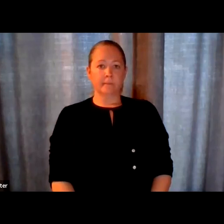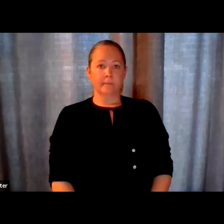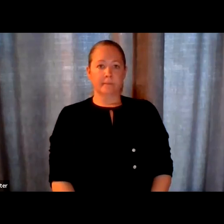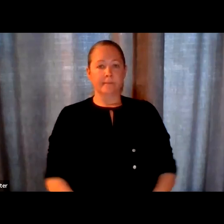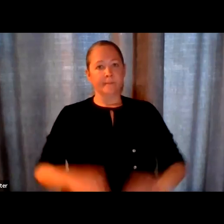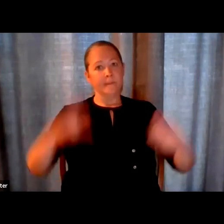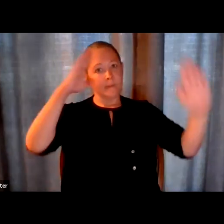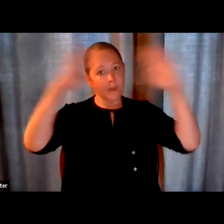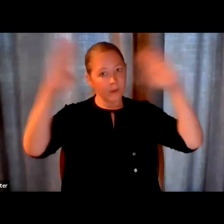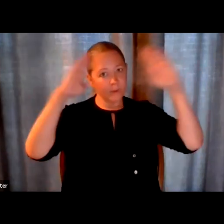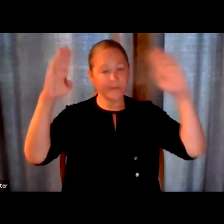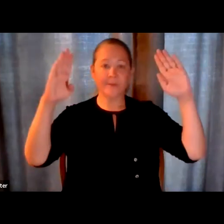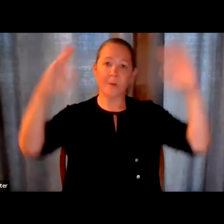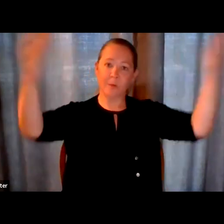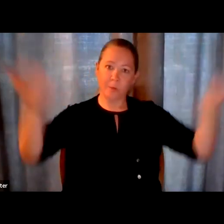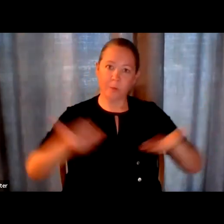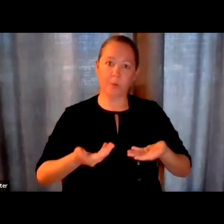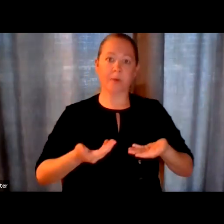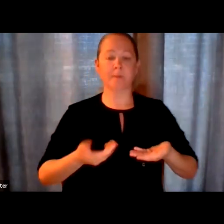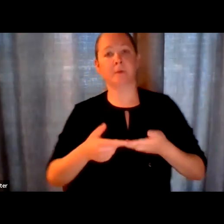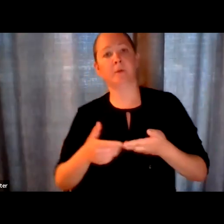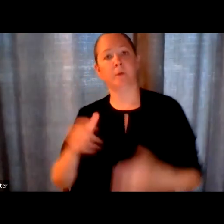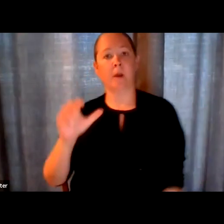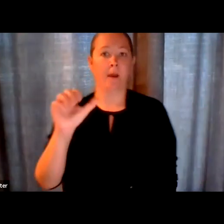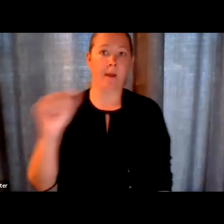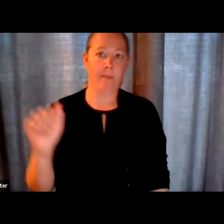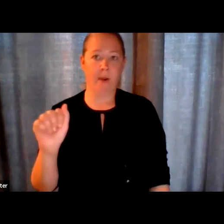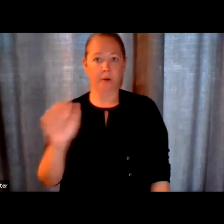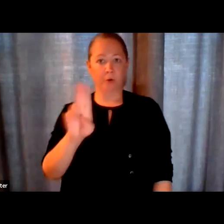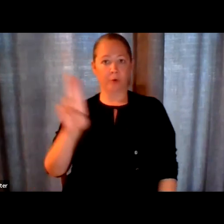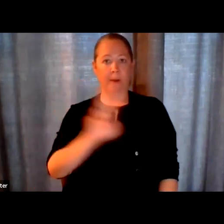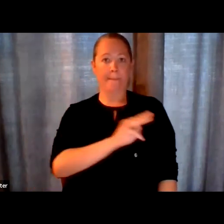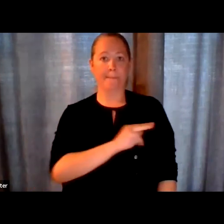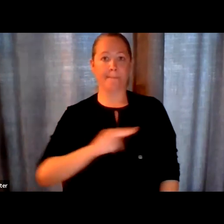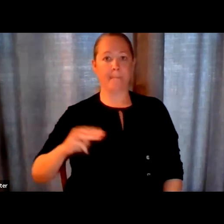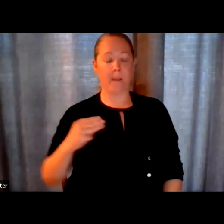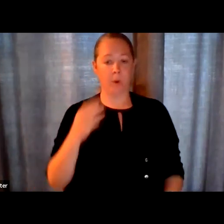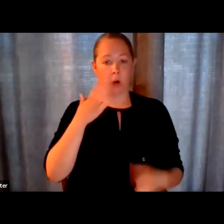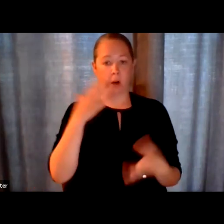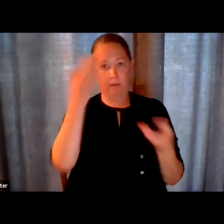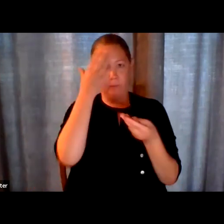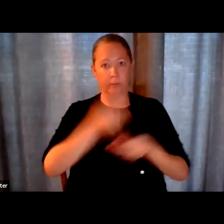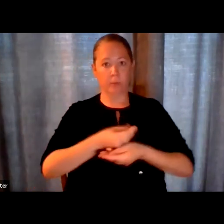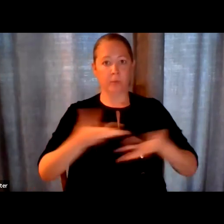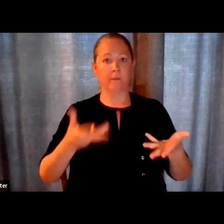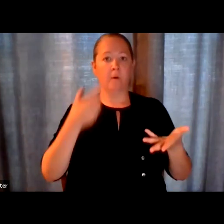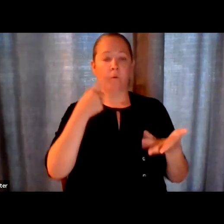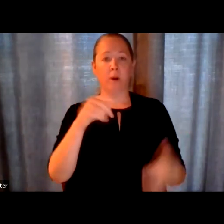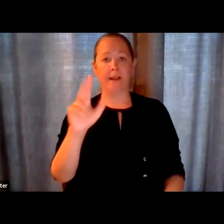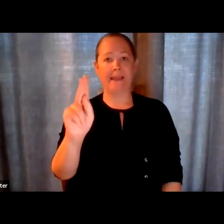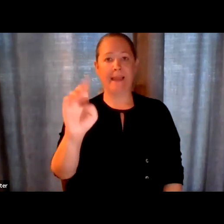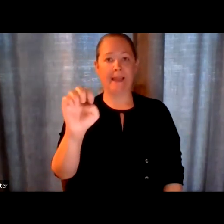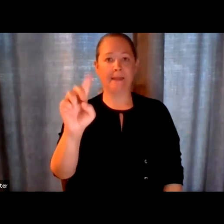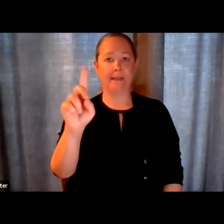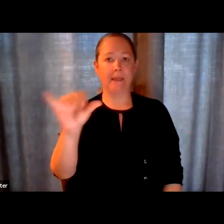Hi, everybody. Welcome to American United member briefing for the Kennedy v. Bremerton